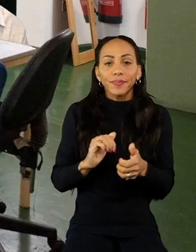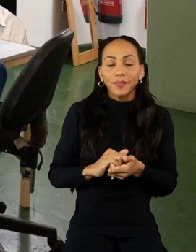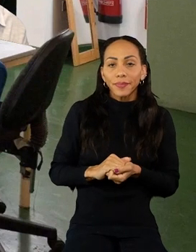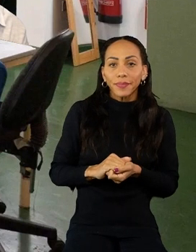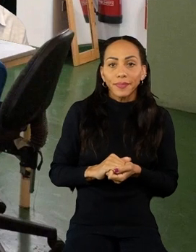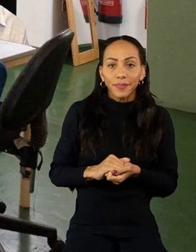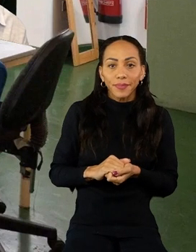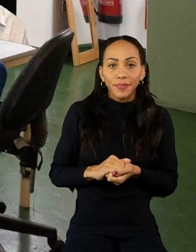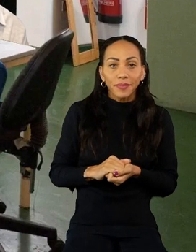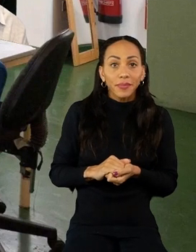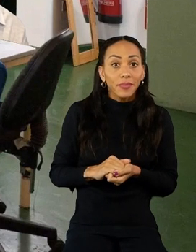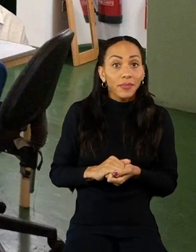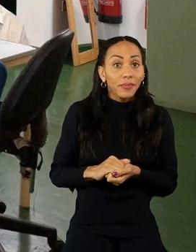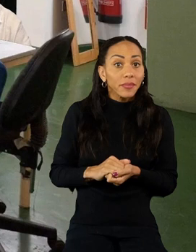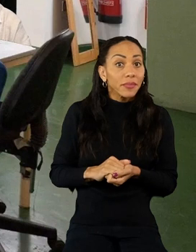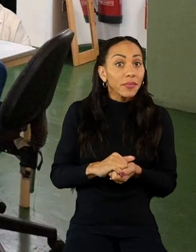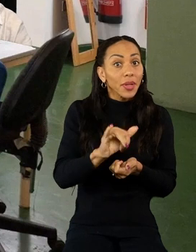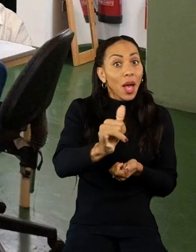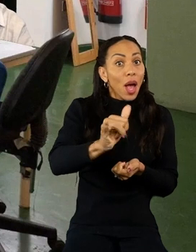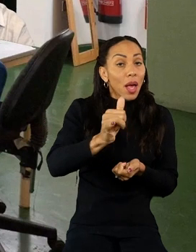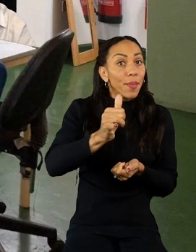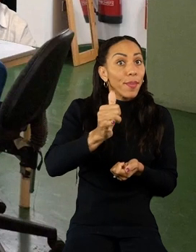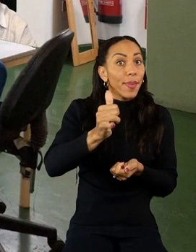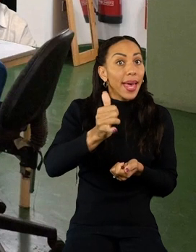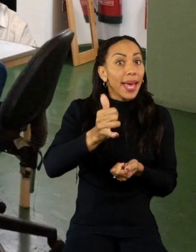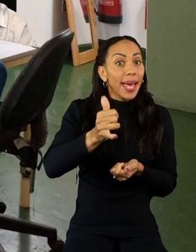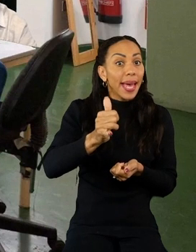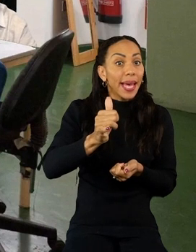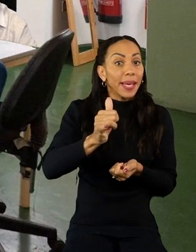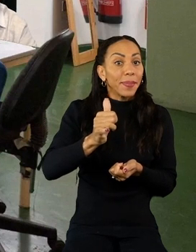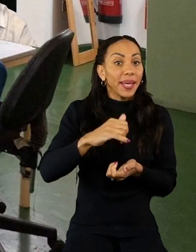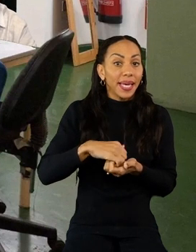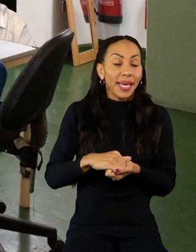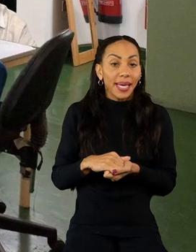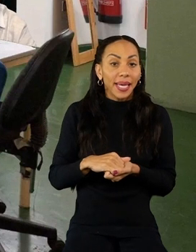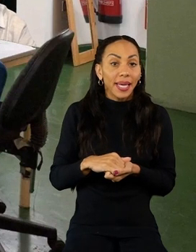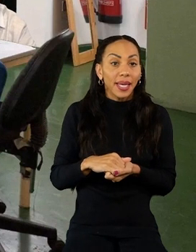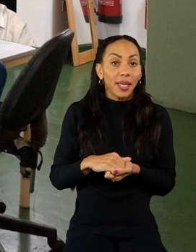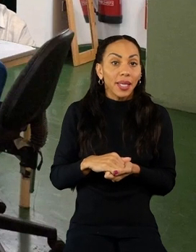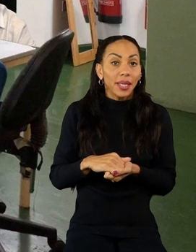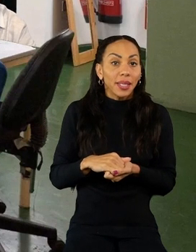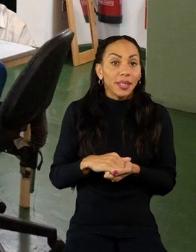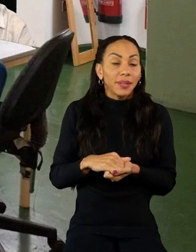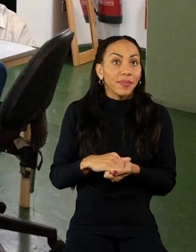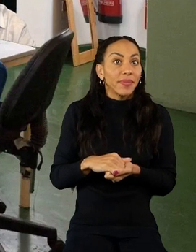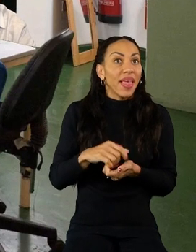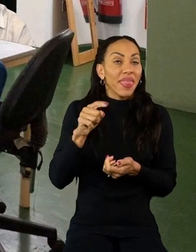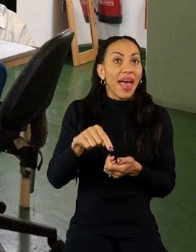description of what these scenes potentially are about, or what's going on in them. And